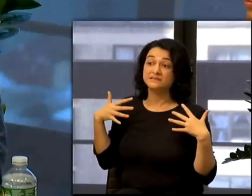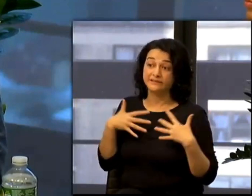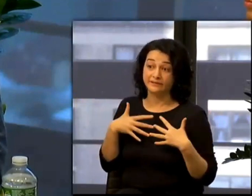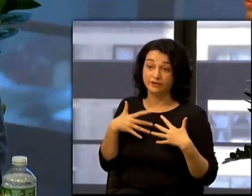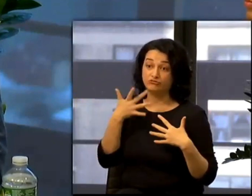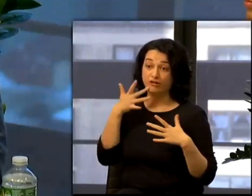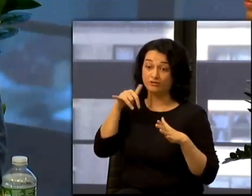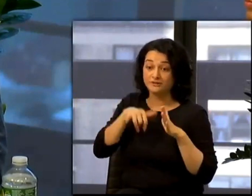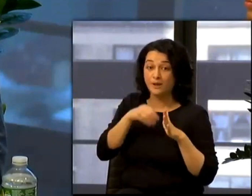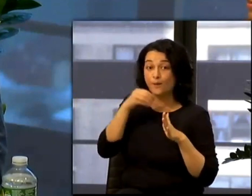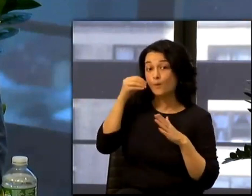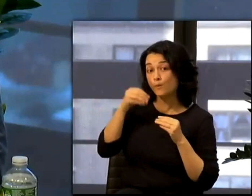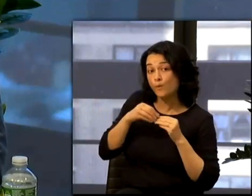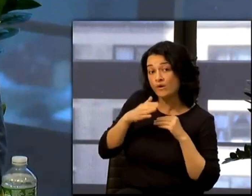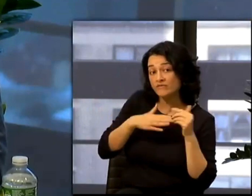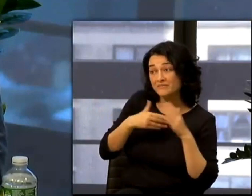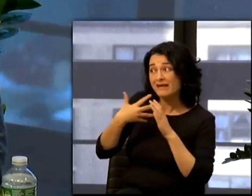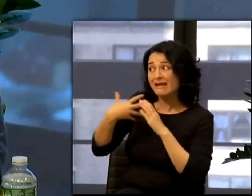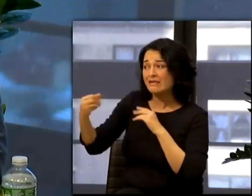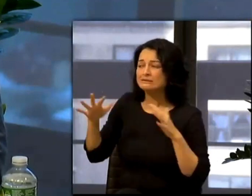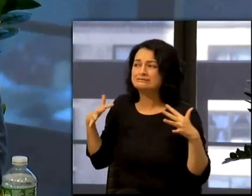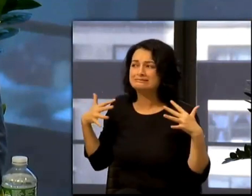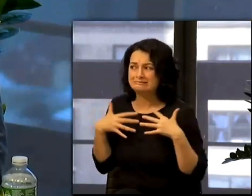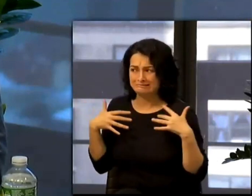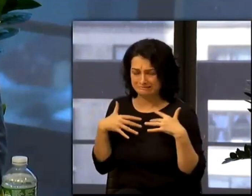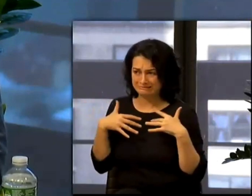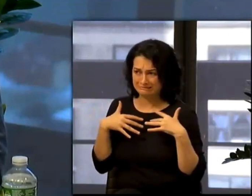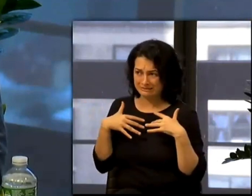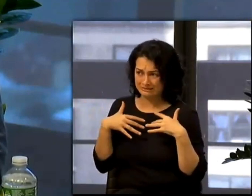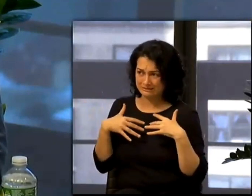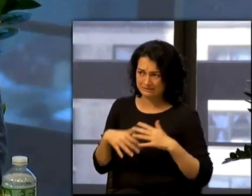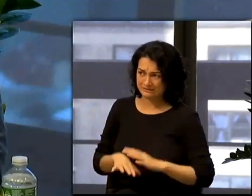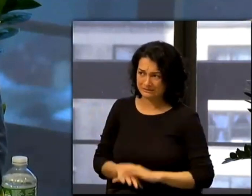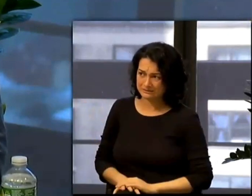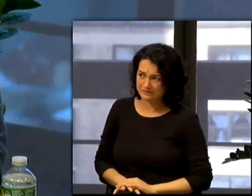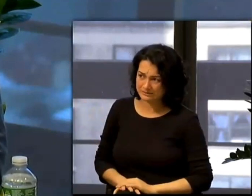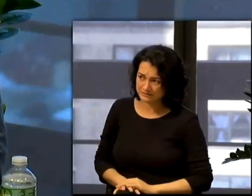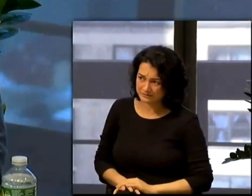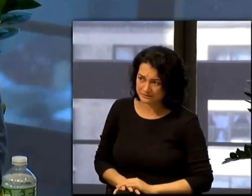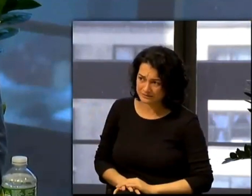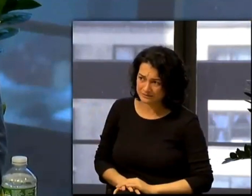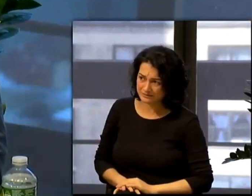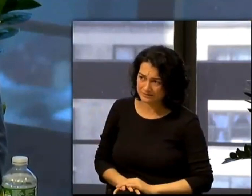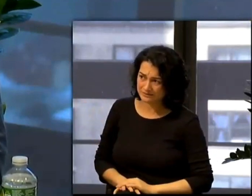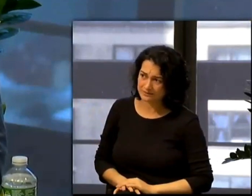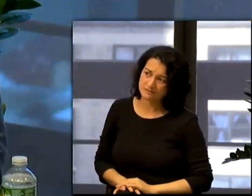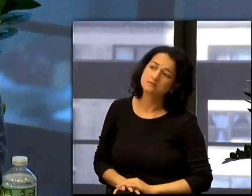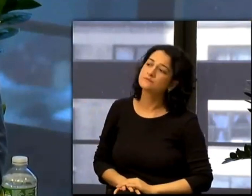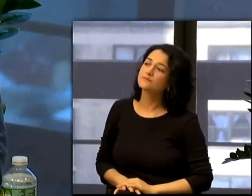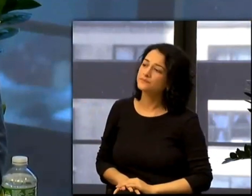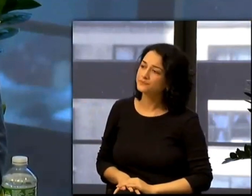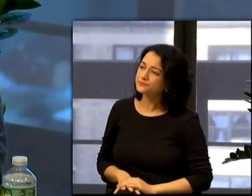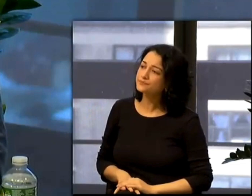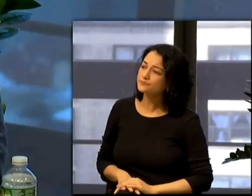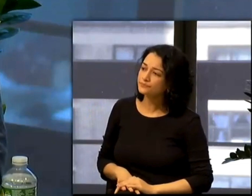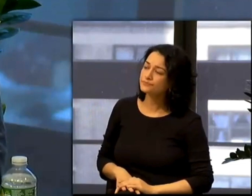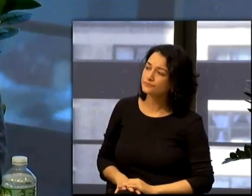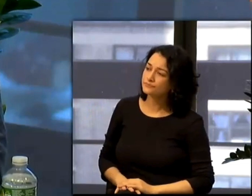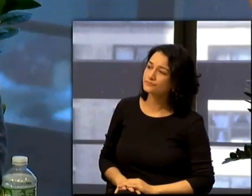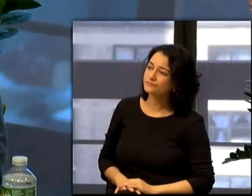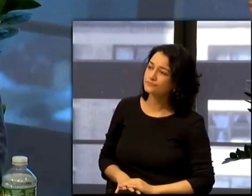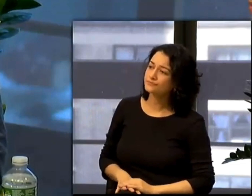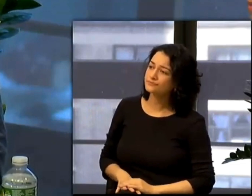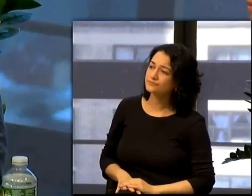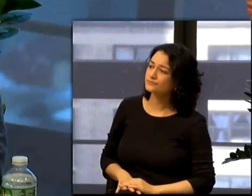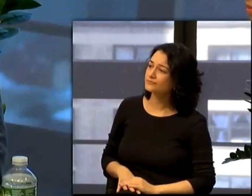And they live in a suburb with a smaller NHPI community, but